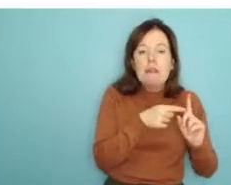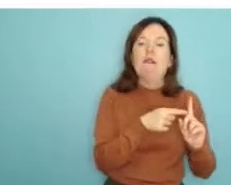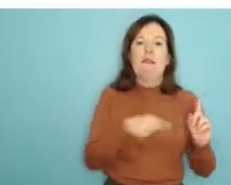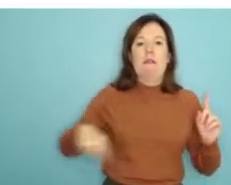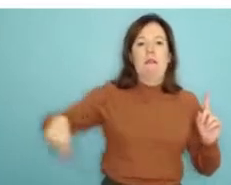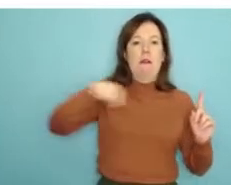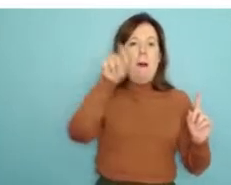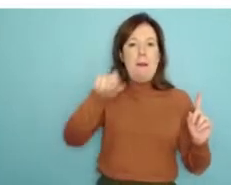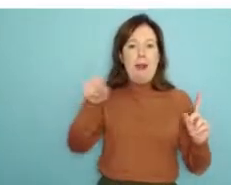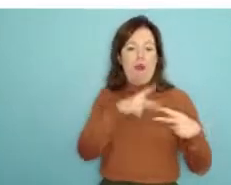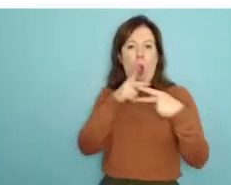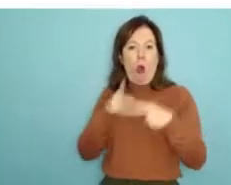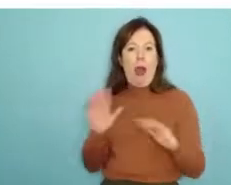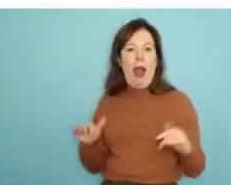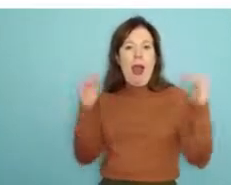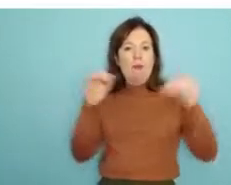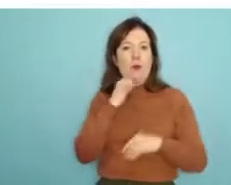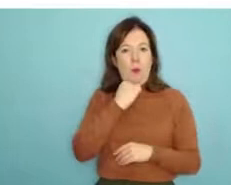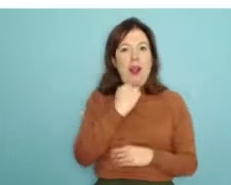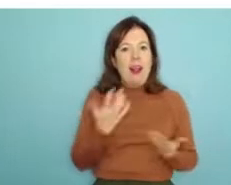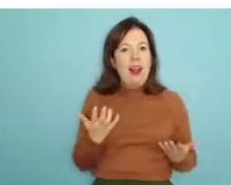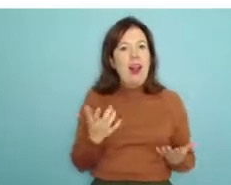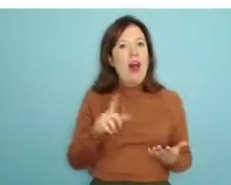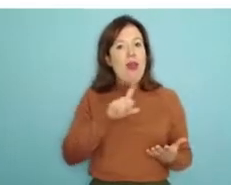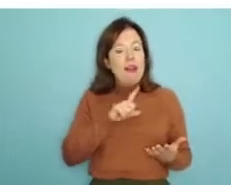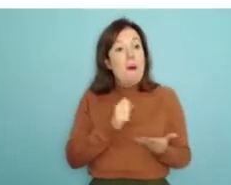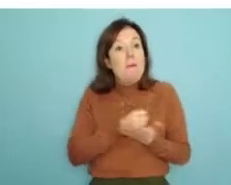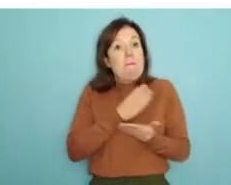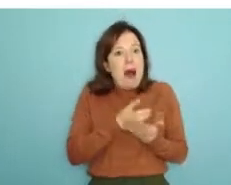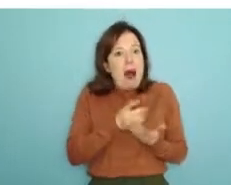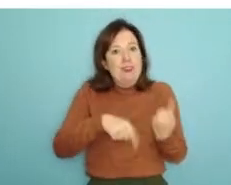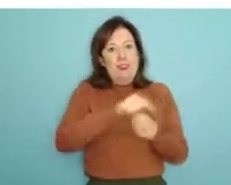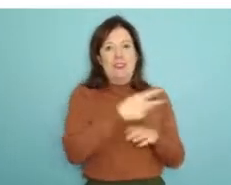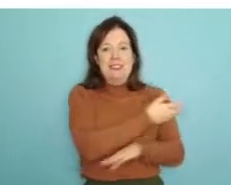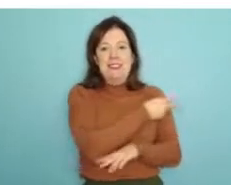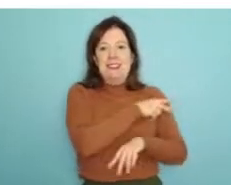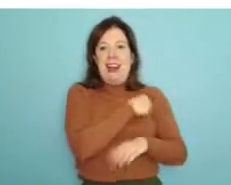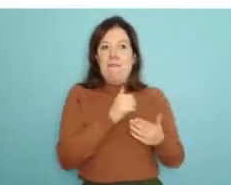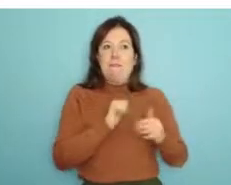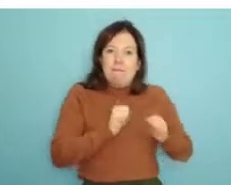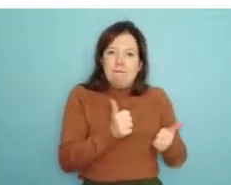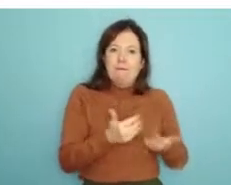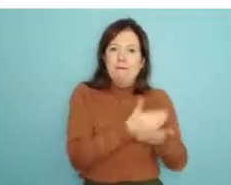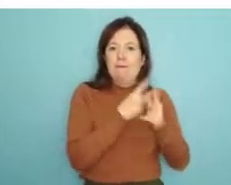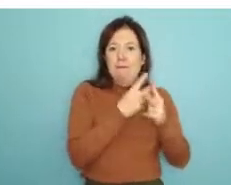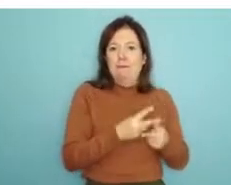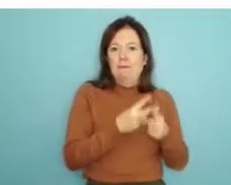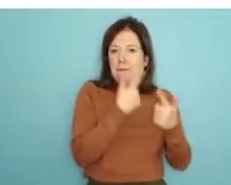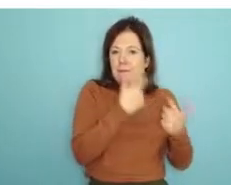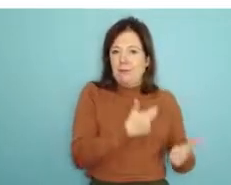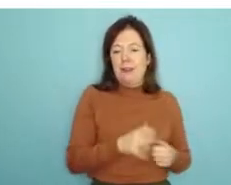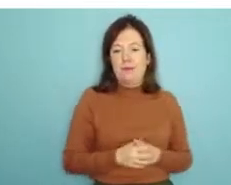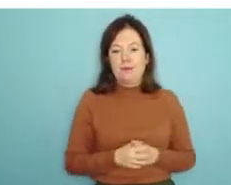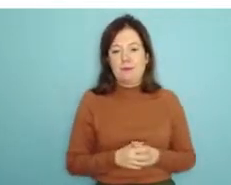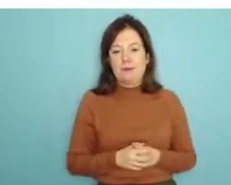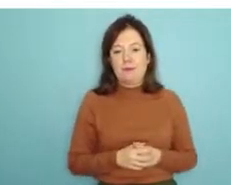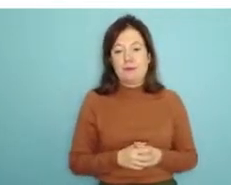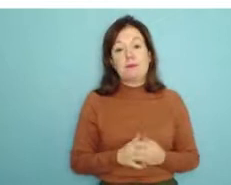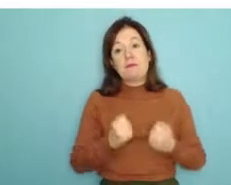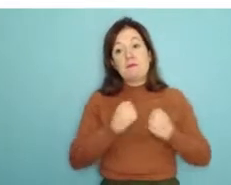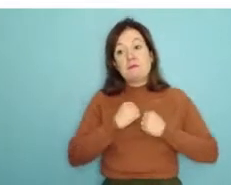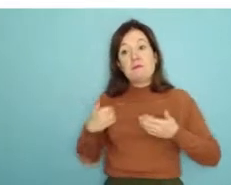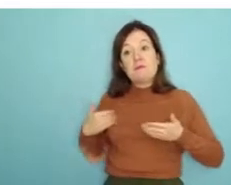make sure that we're getting it right in the organisations we're part of. So just to conclude, my leadership journey so